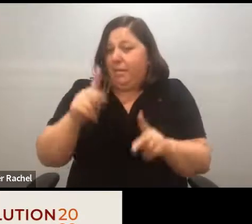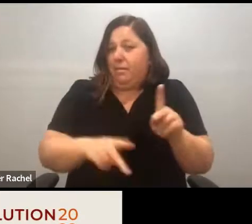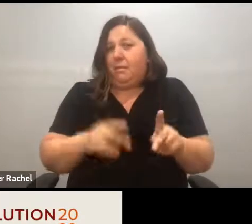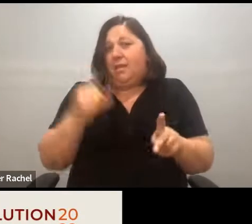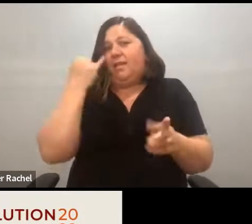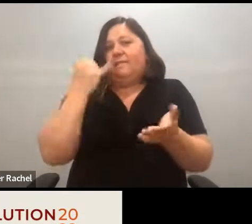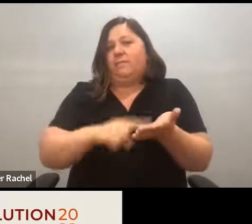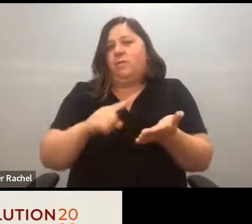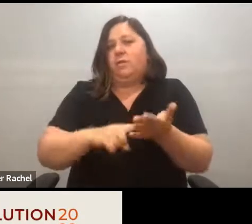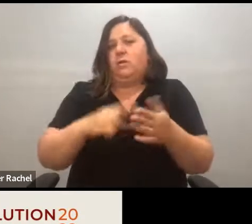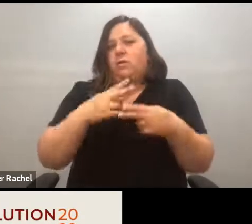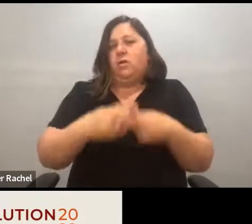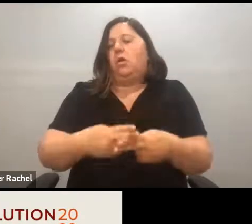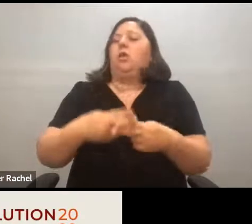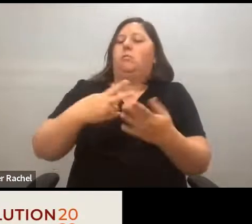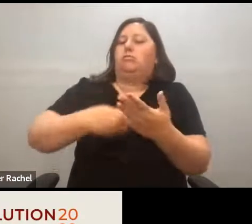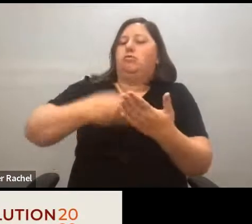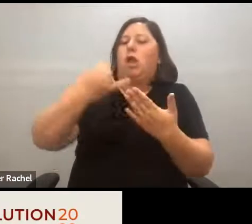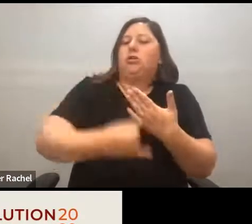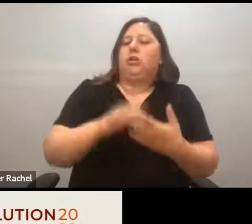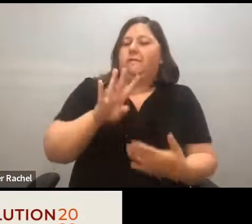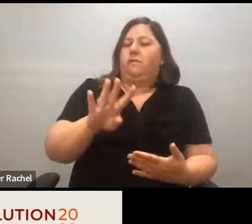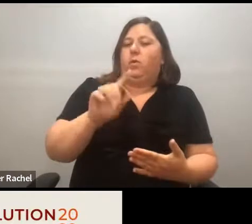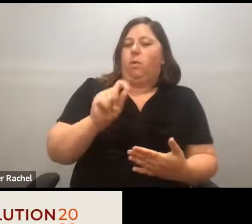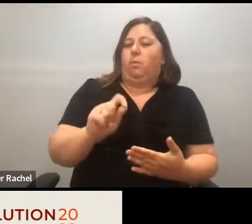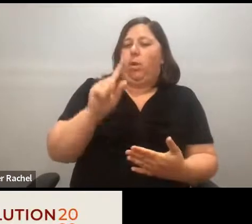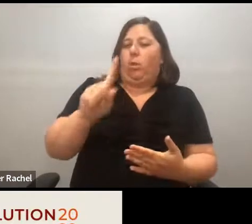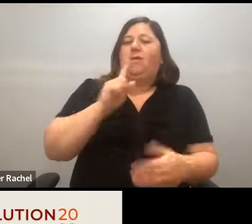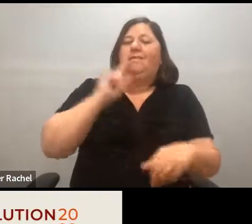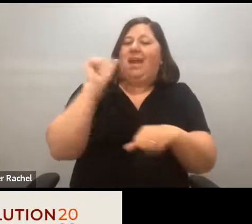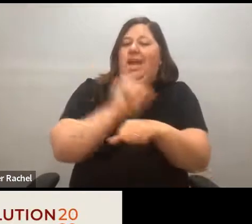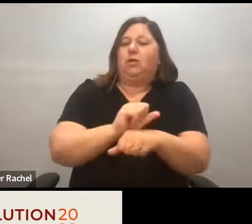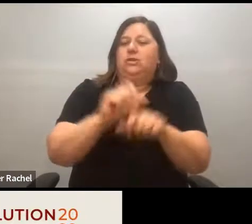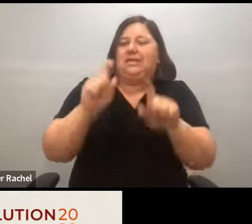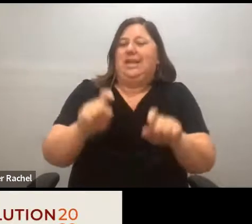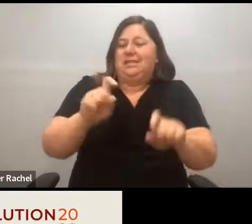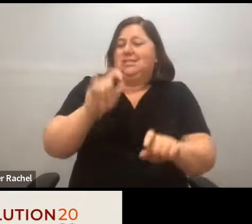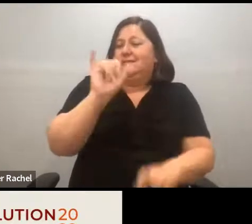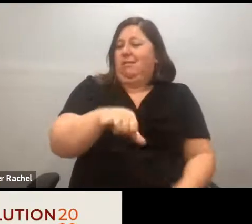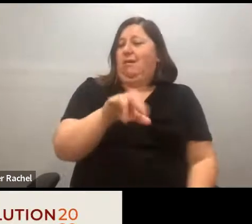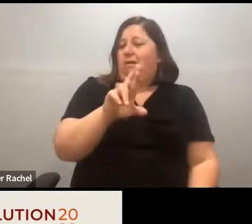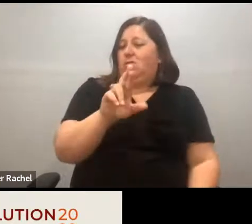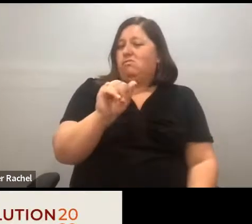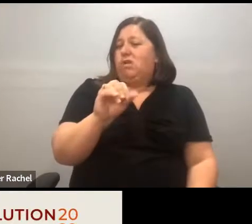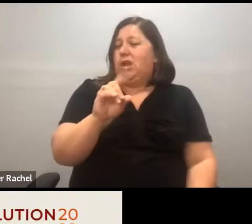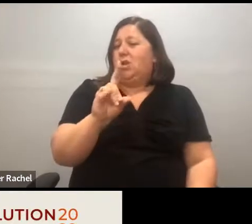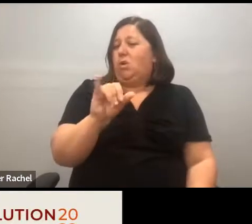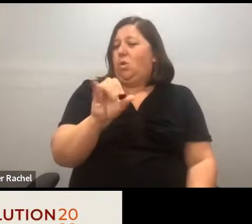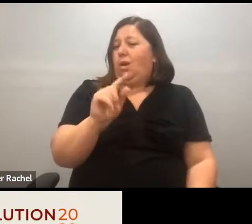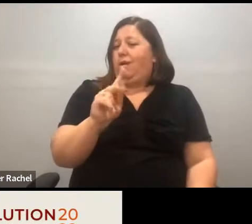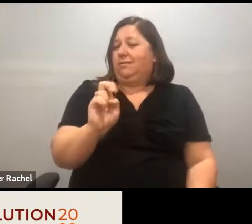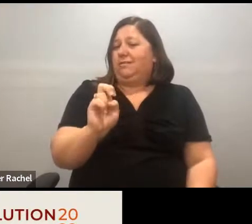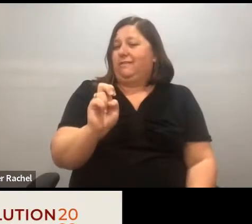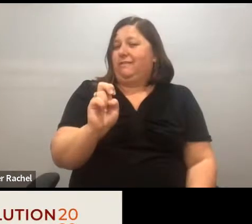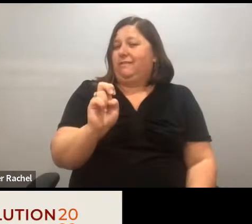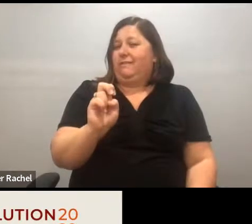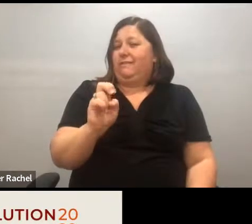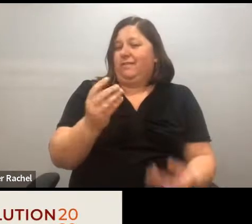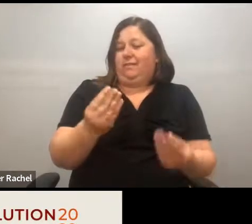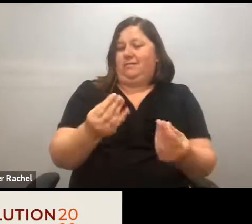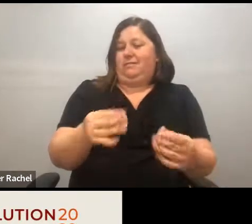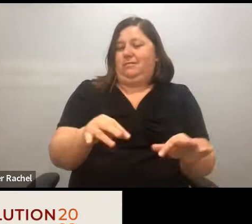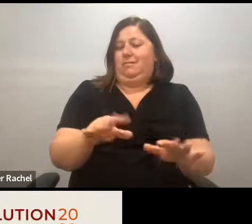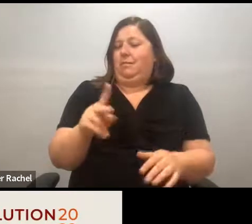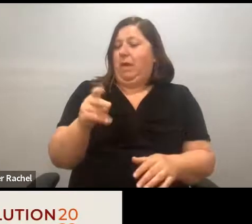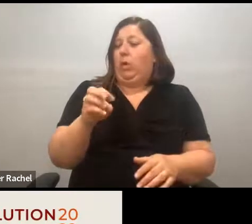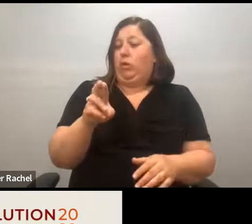something called Project 4.1, where they actually tested how the radioactive materials, you know, there was radioactive powder that fell on